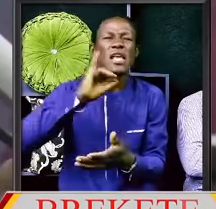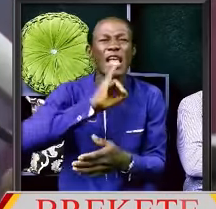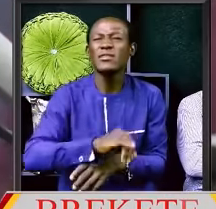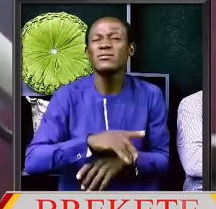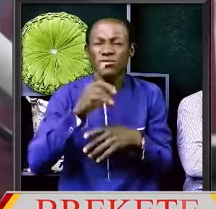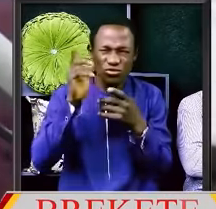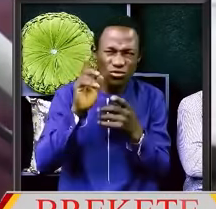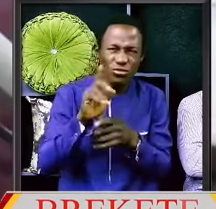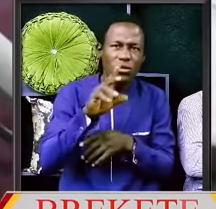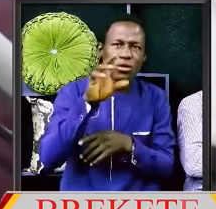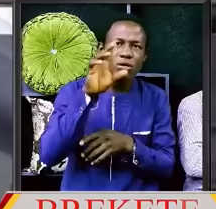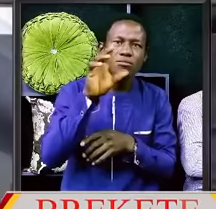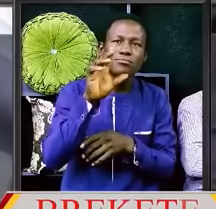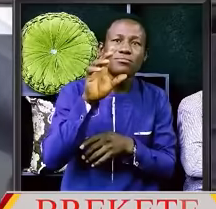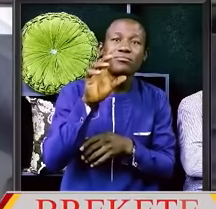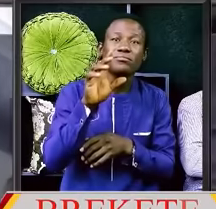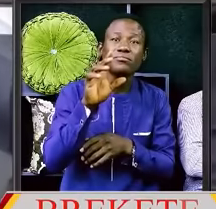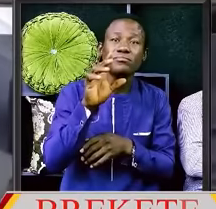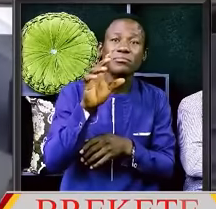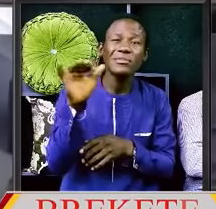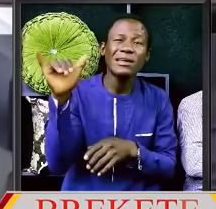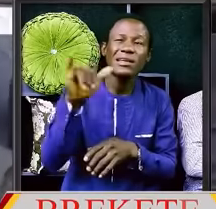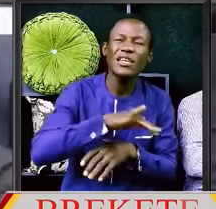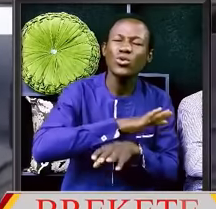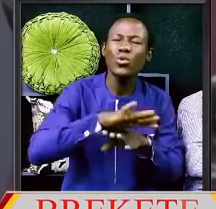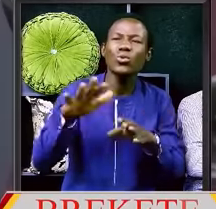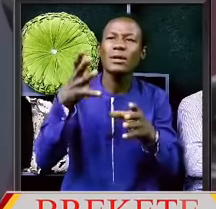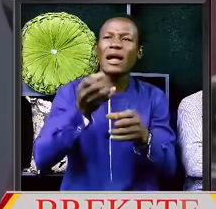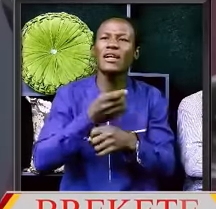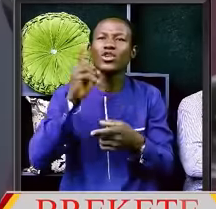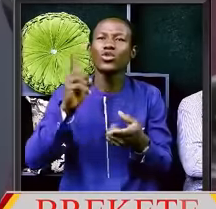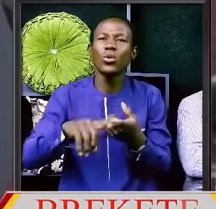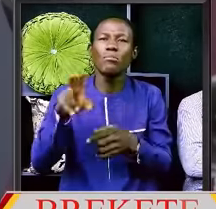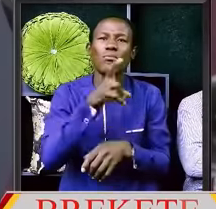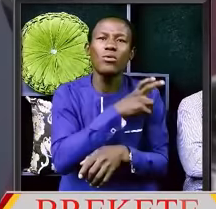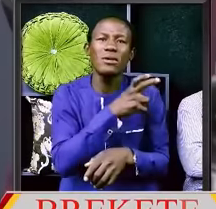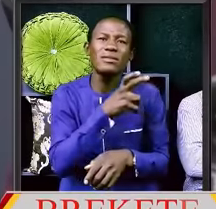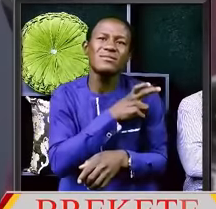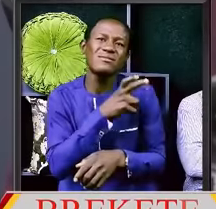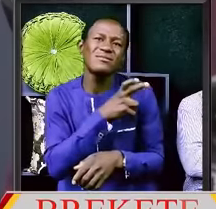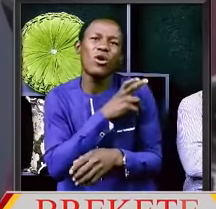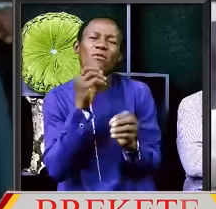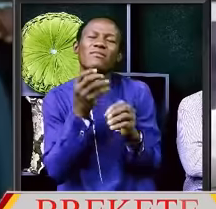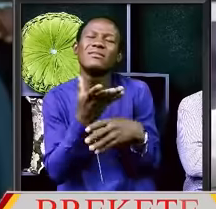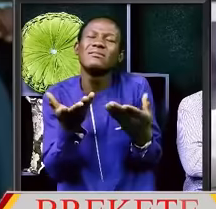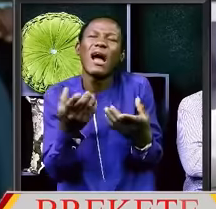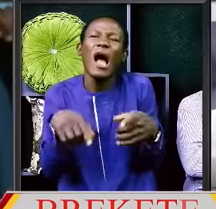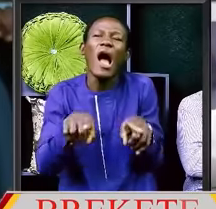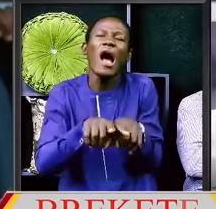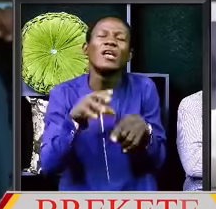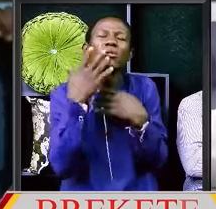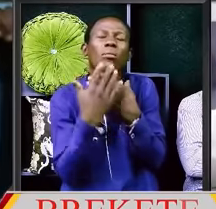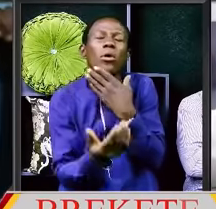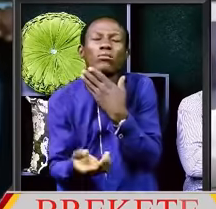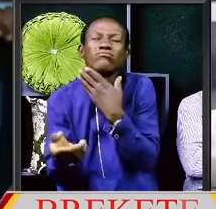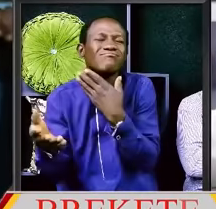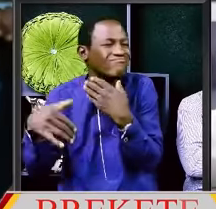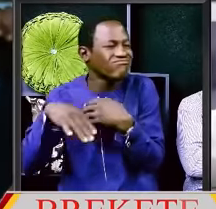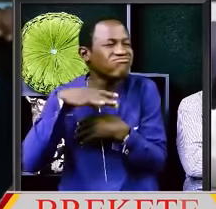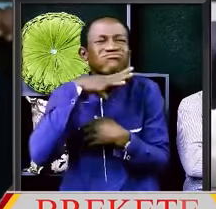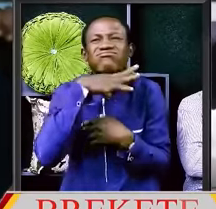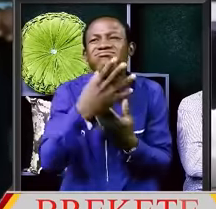police station as blood stain. And they dump him like cloth under staircase. Haba.